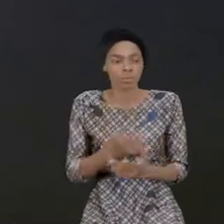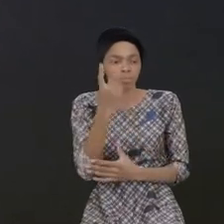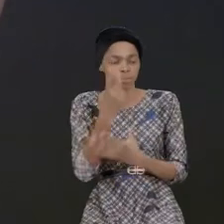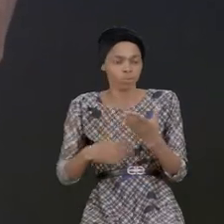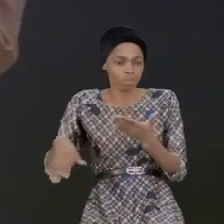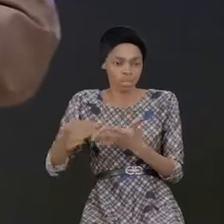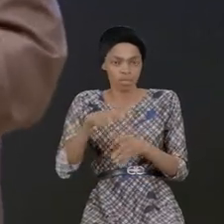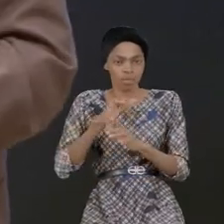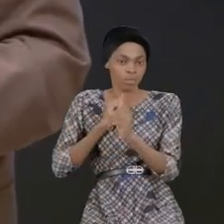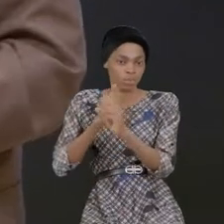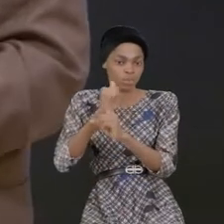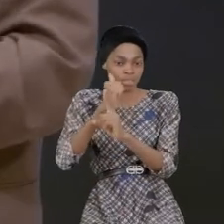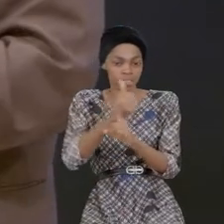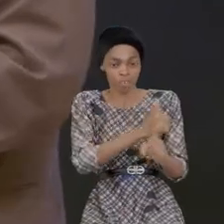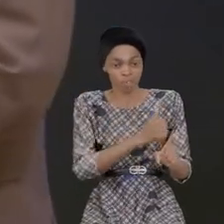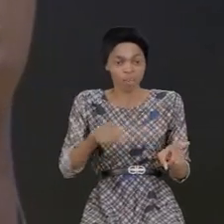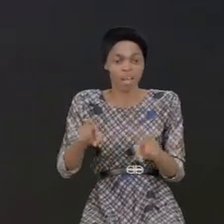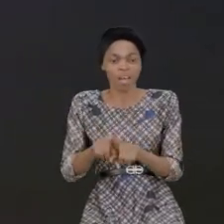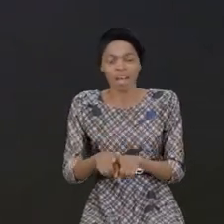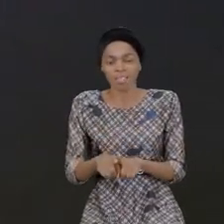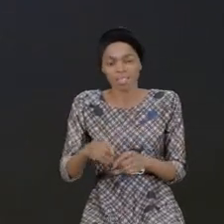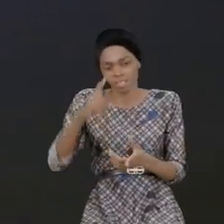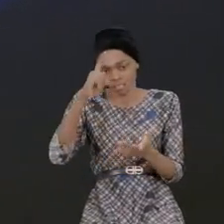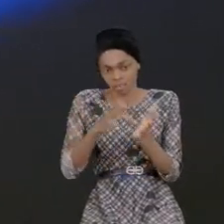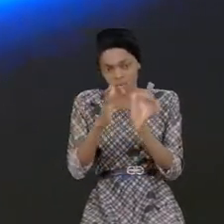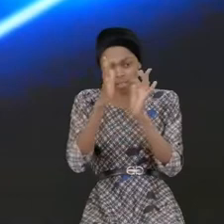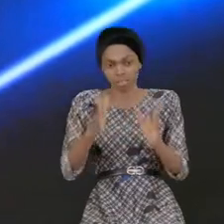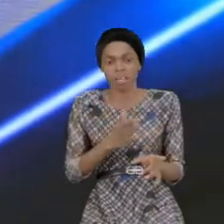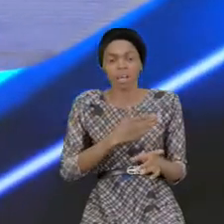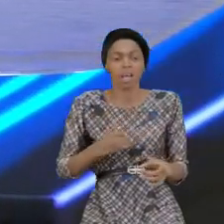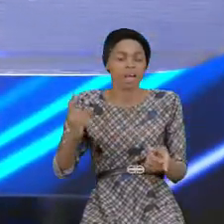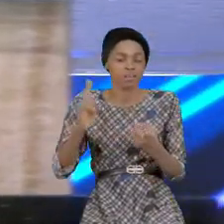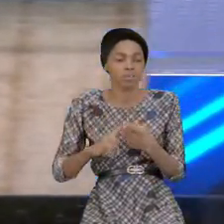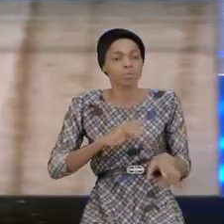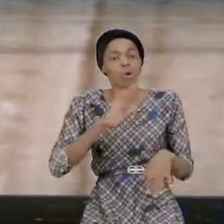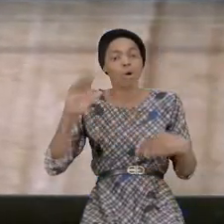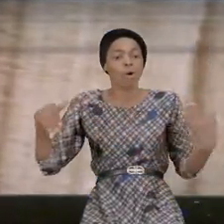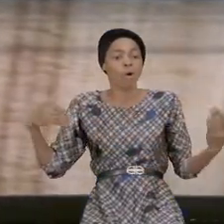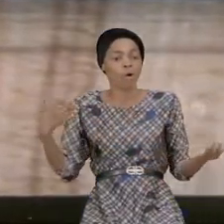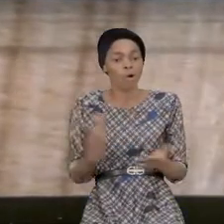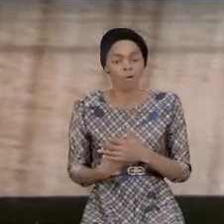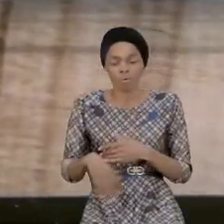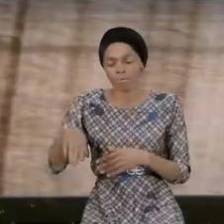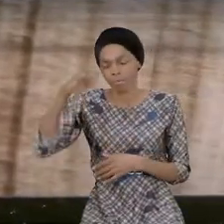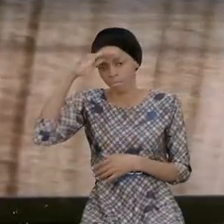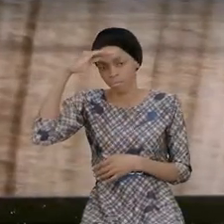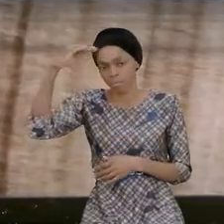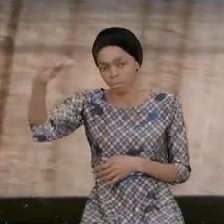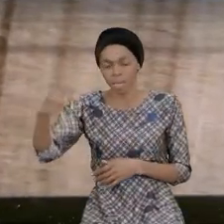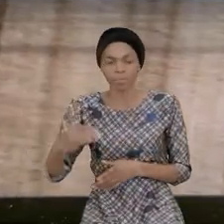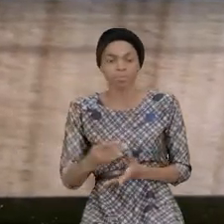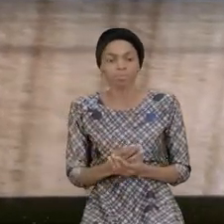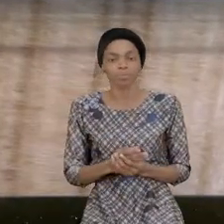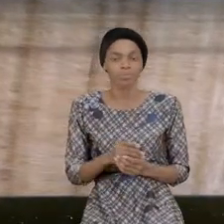as Christians and among all men. We're coming to